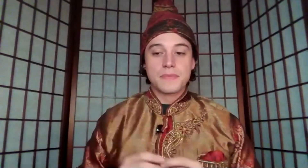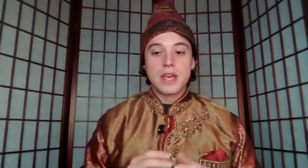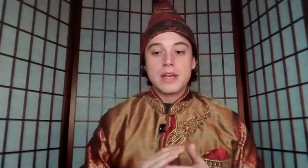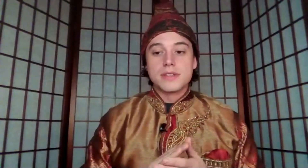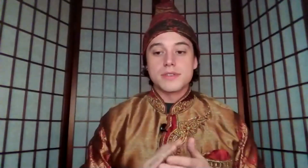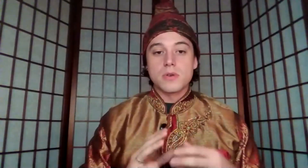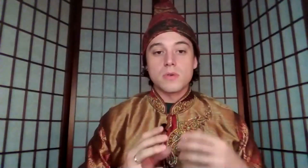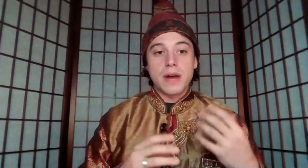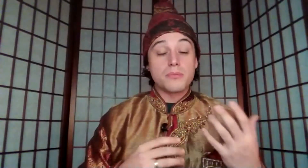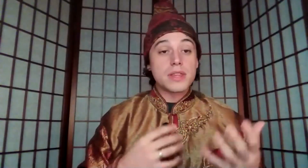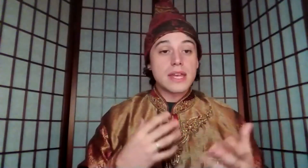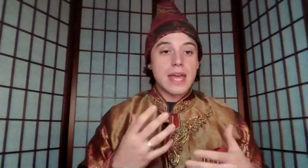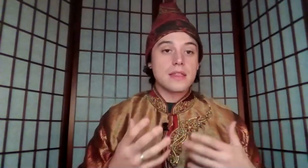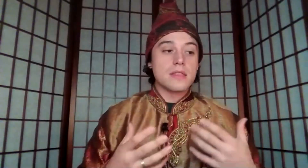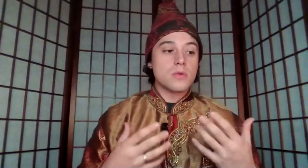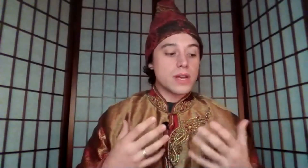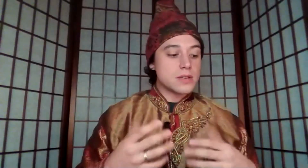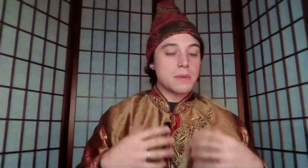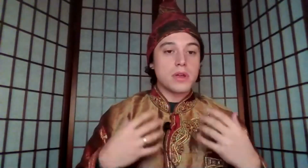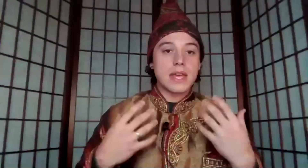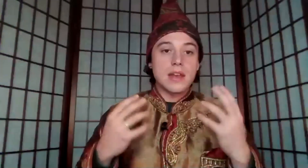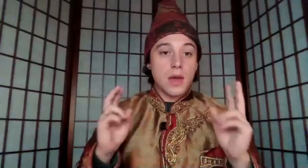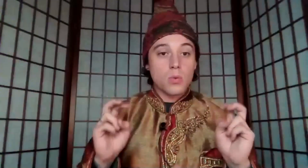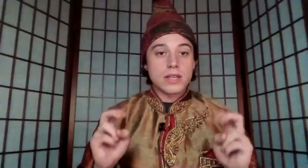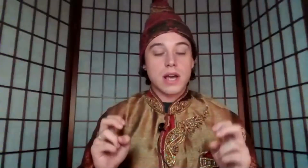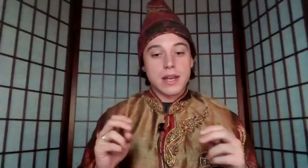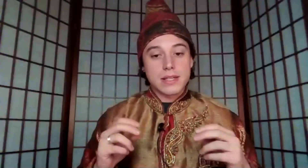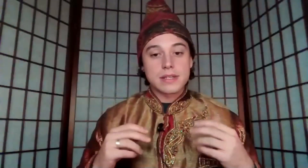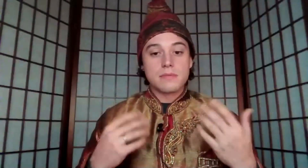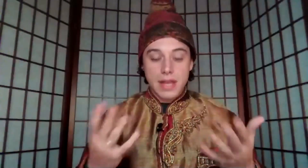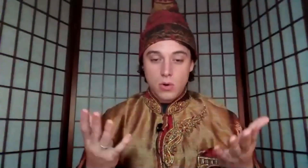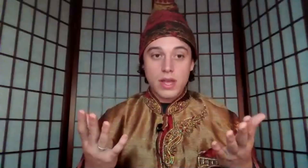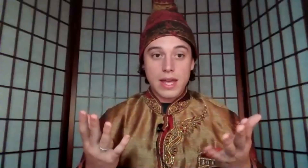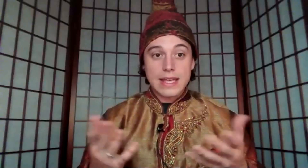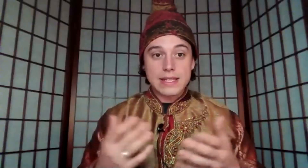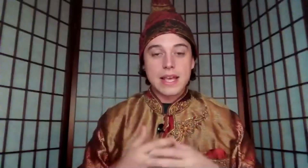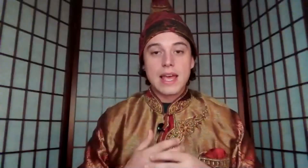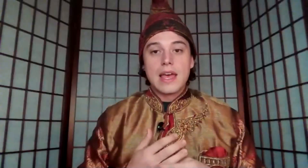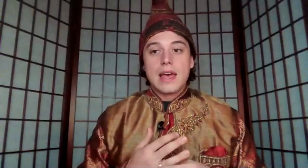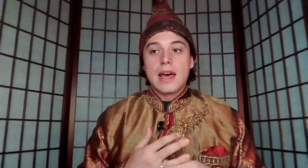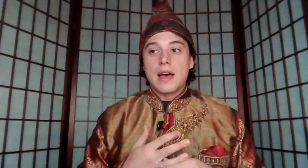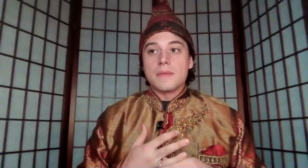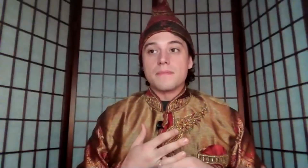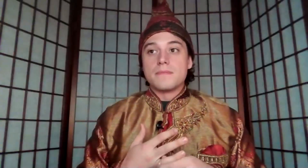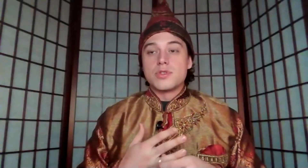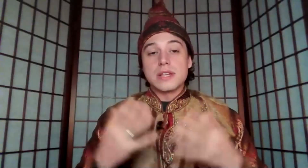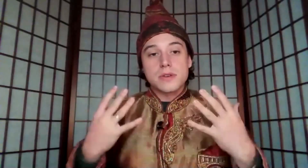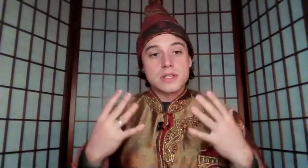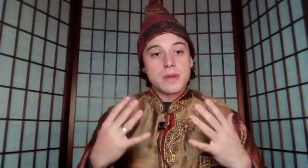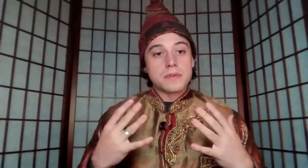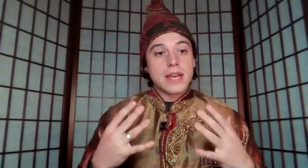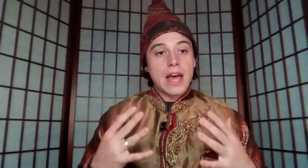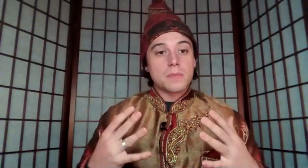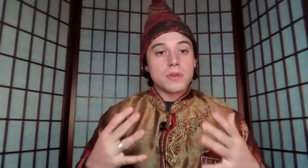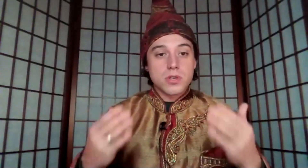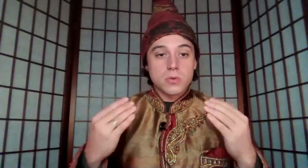space. So by breathing in the wind, by breathing in a wind goddess like Oya is, she is going to